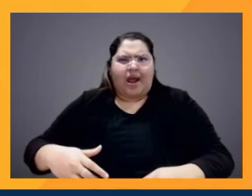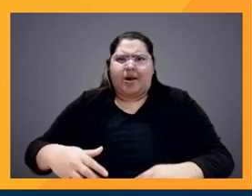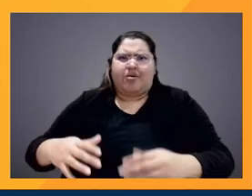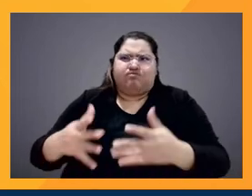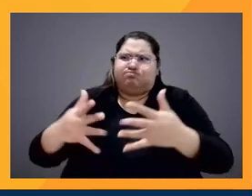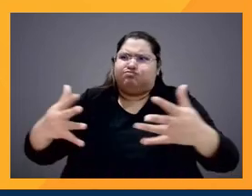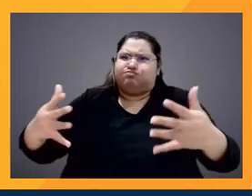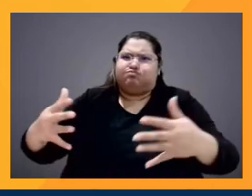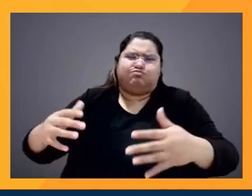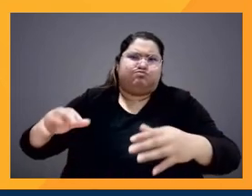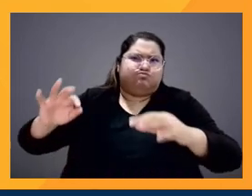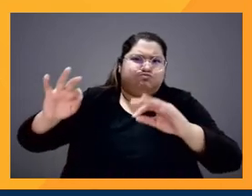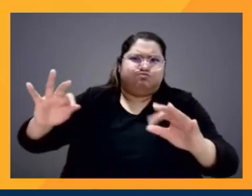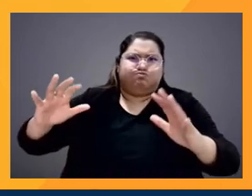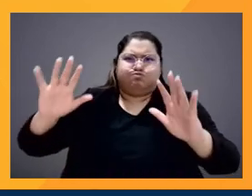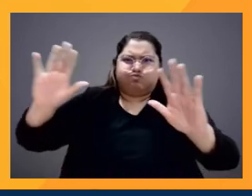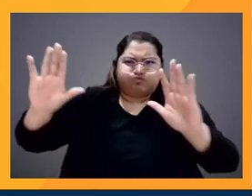Chris, what's on your mind?